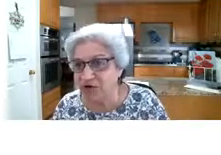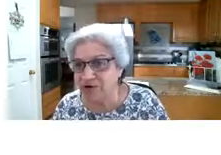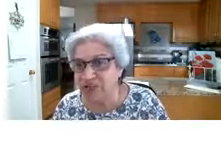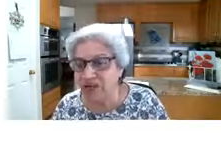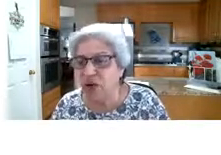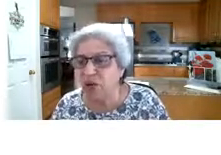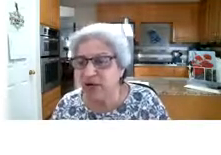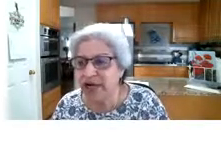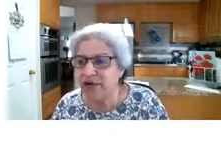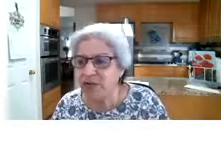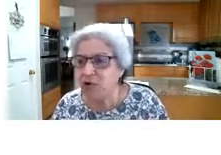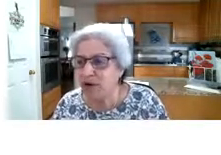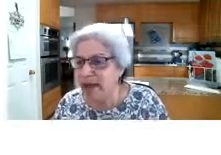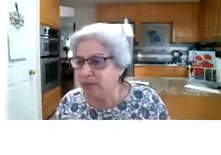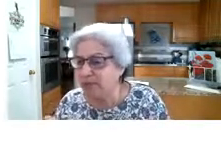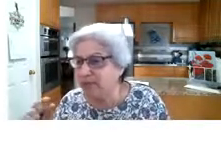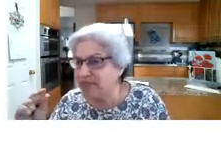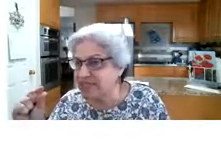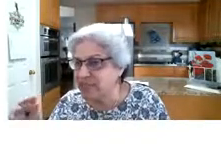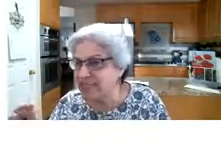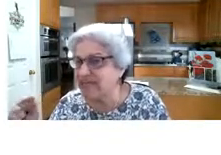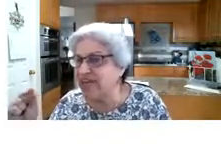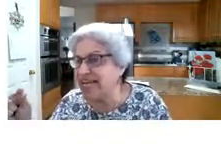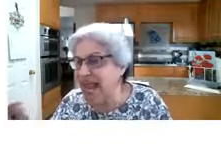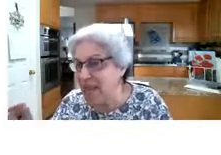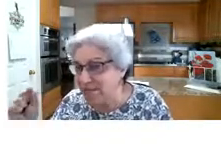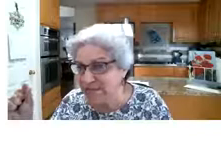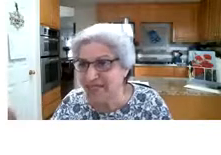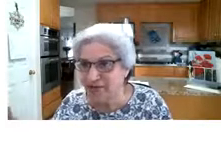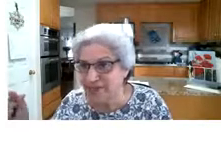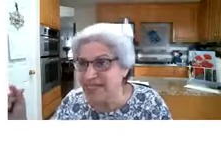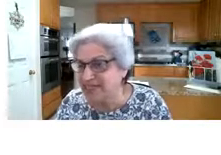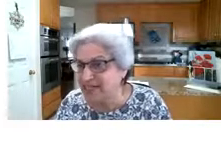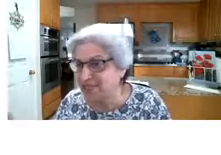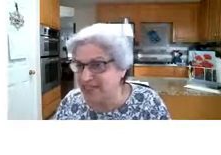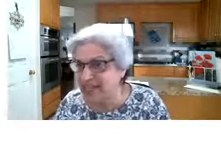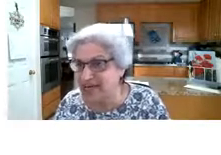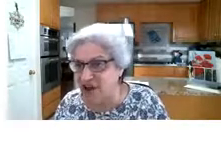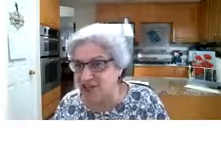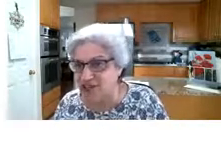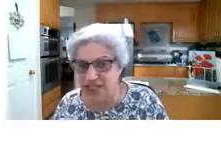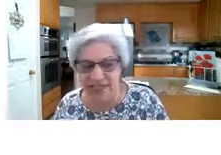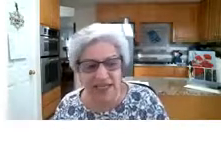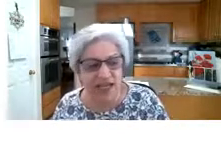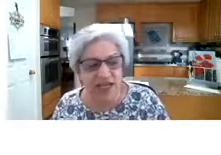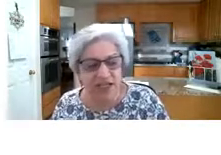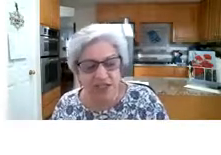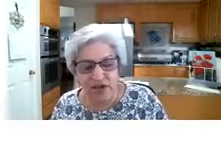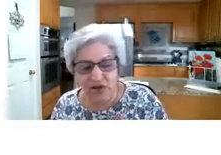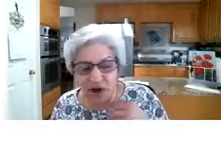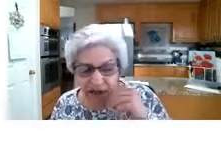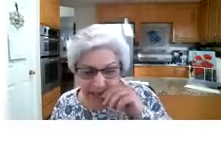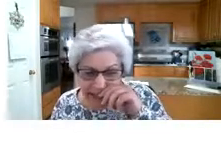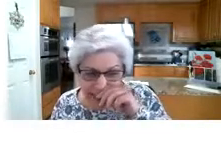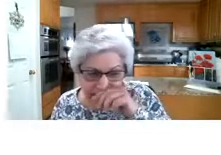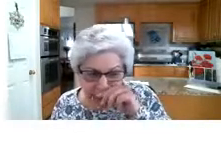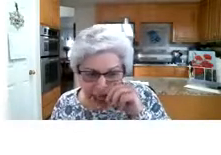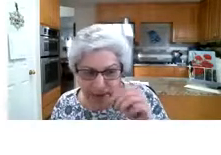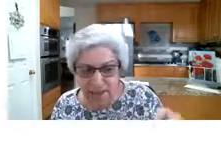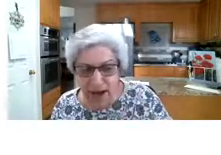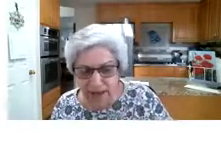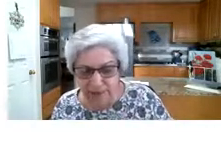now approved, we're hearing more about the specific names of these different technologies. So on